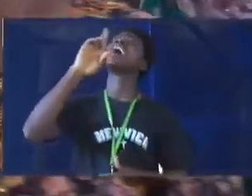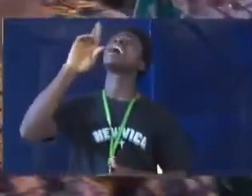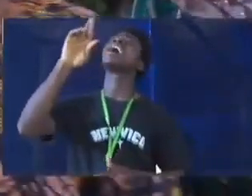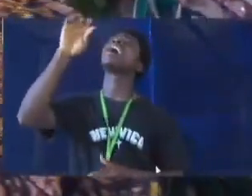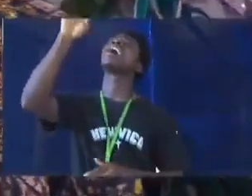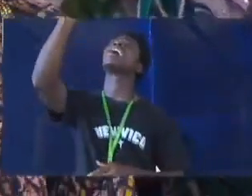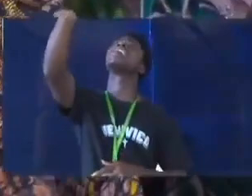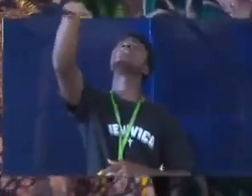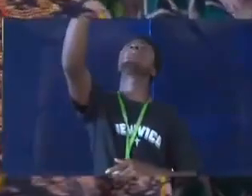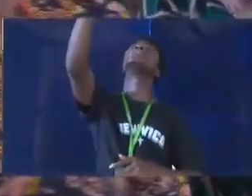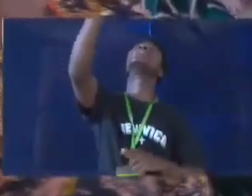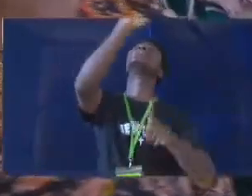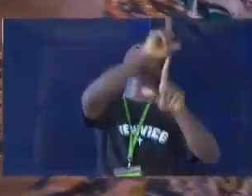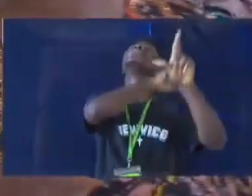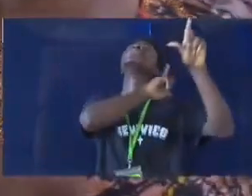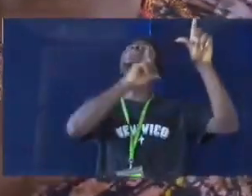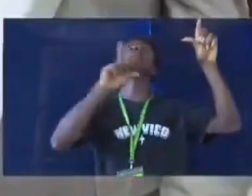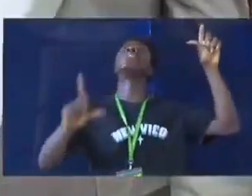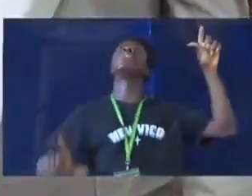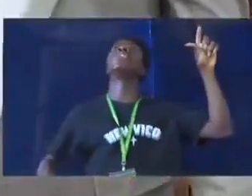Great are you,